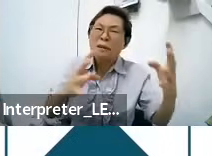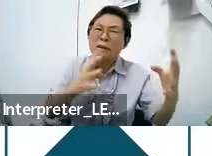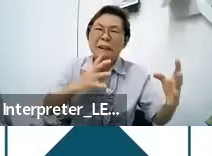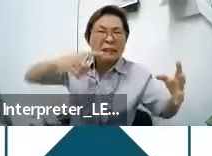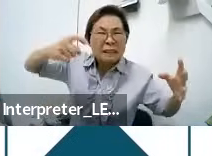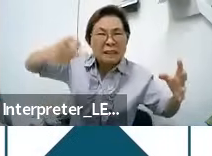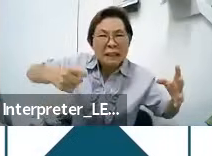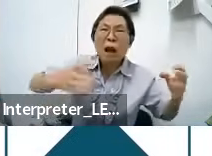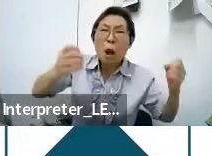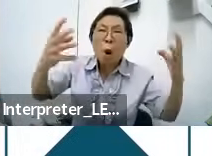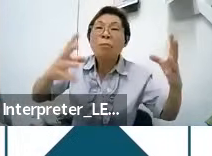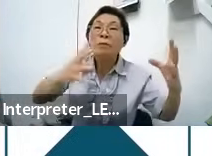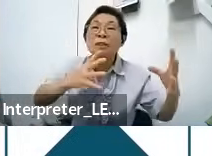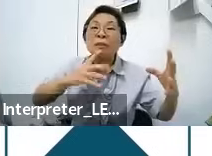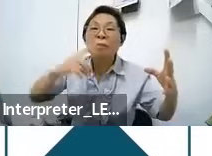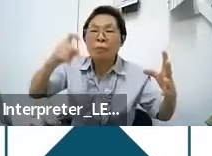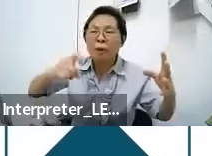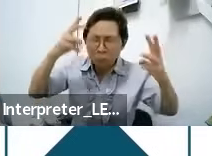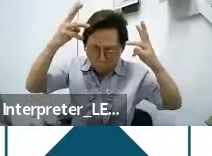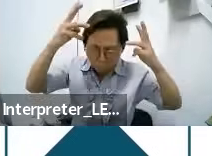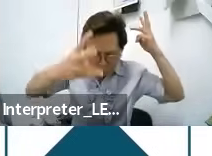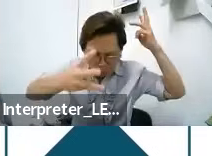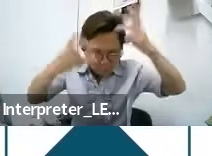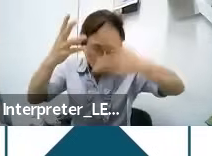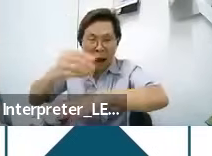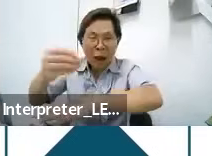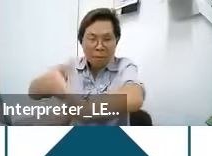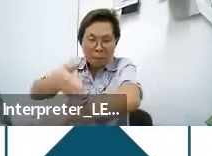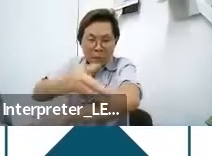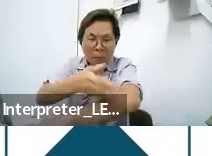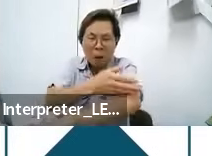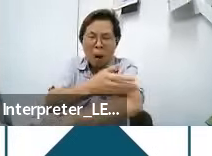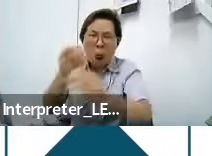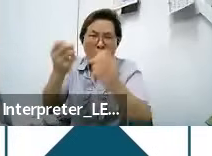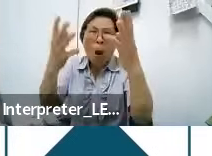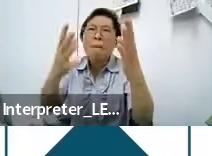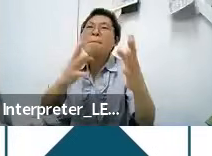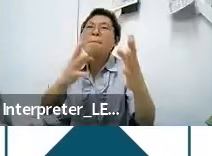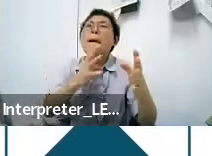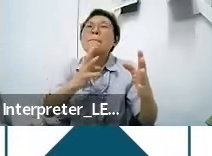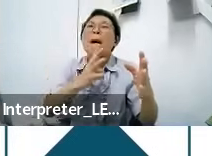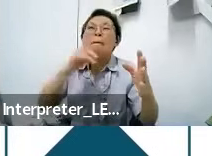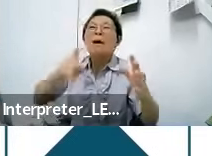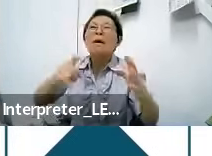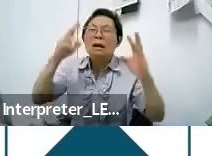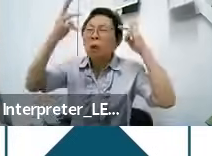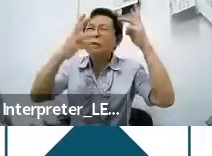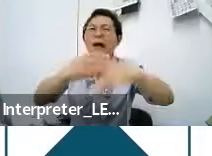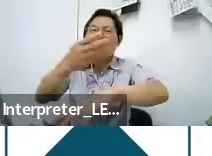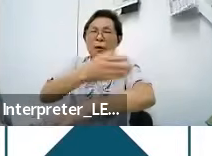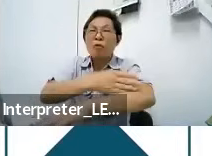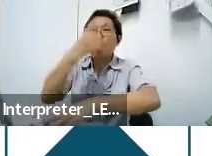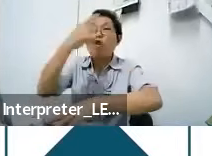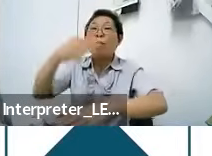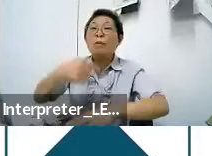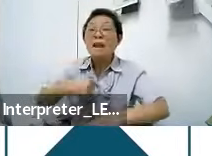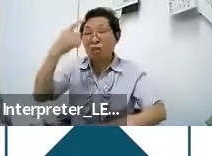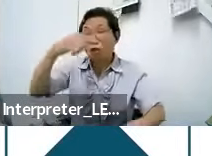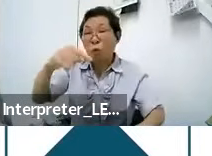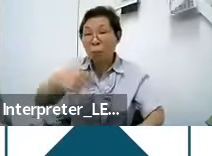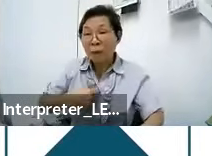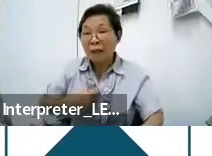be concerns and improvement. So, to me, I